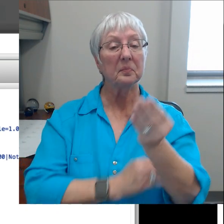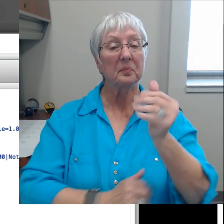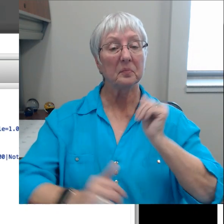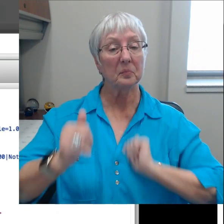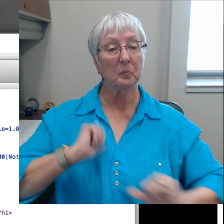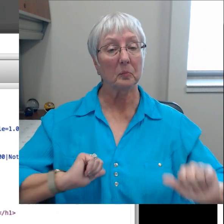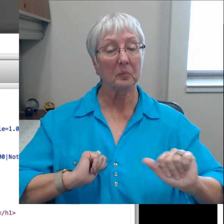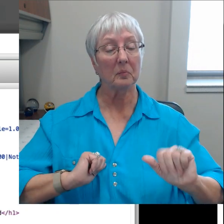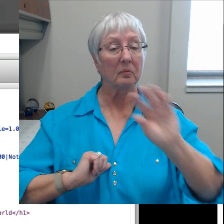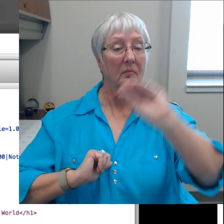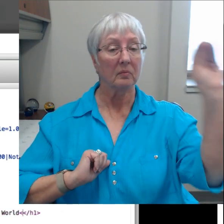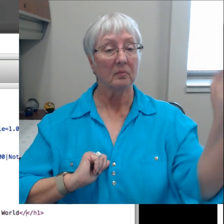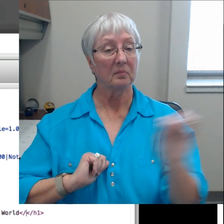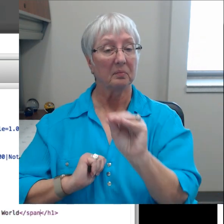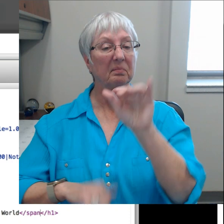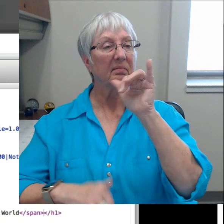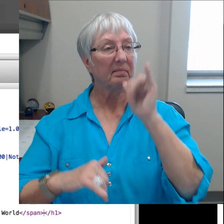lines.